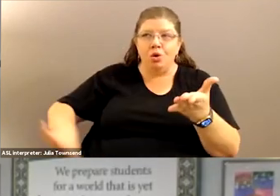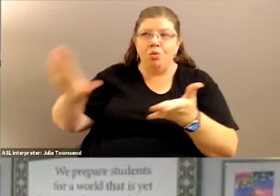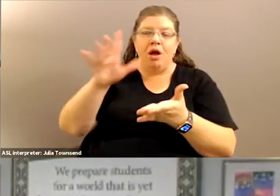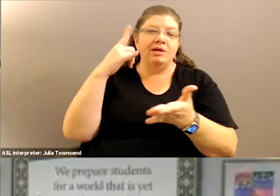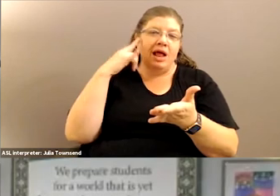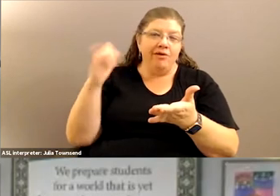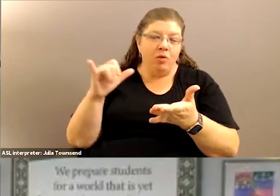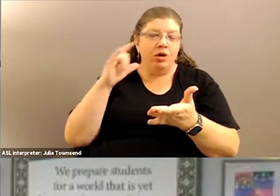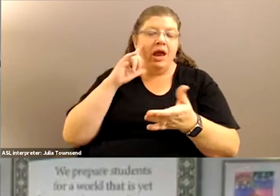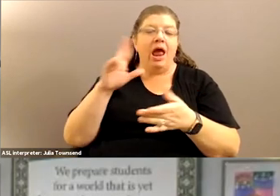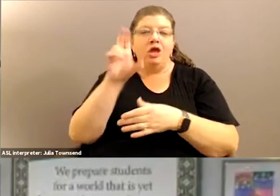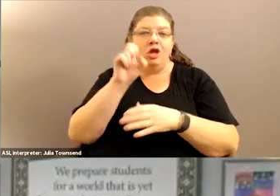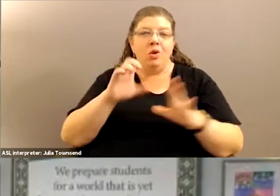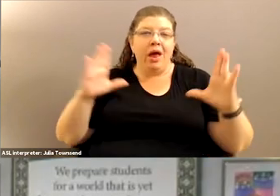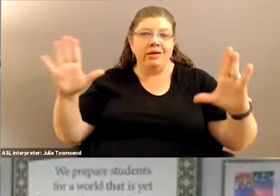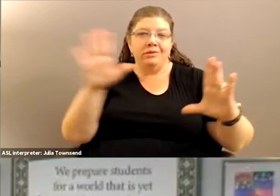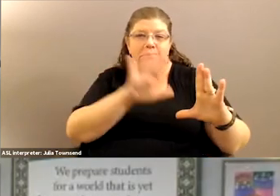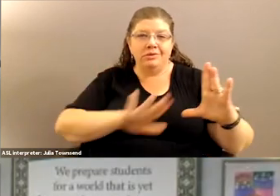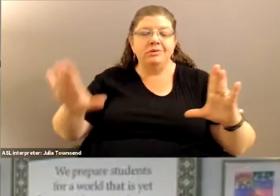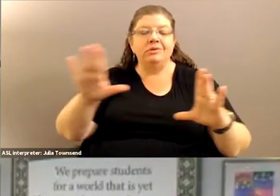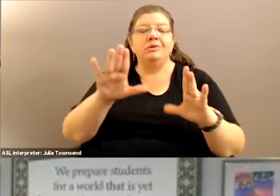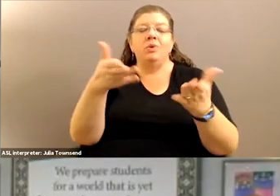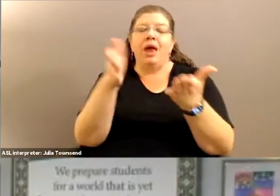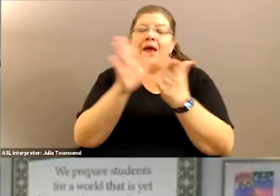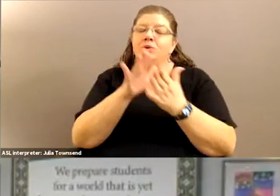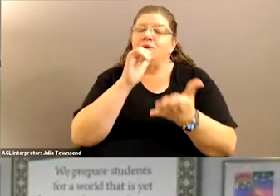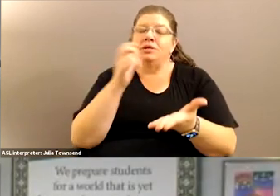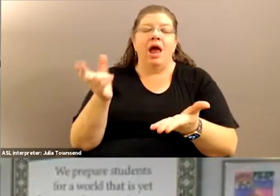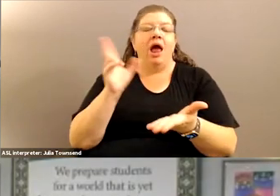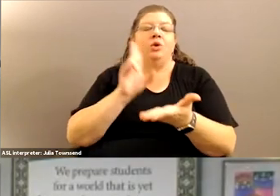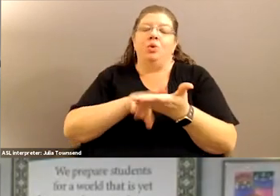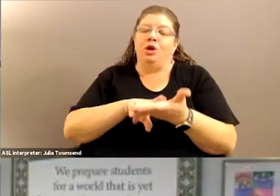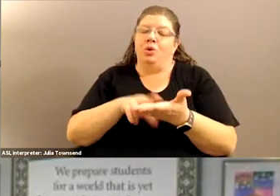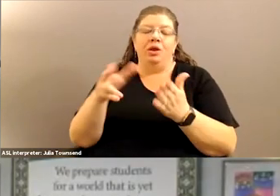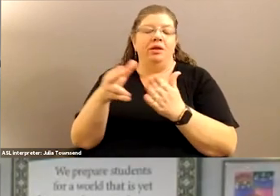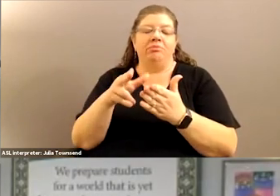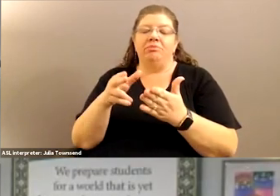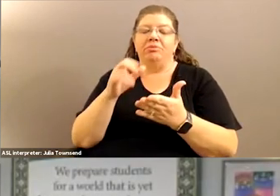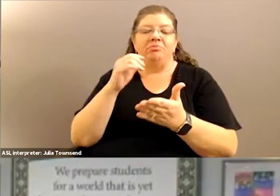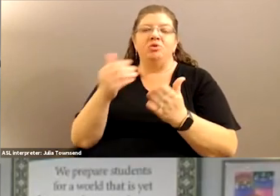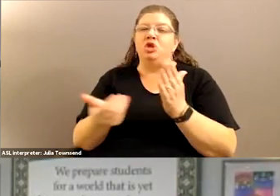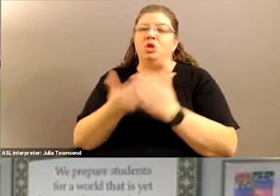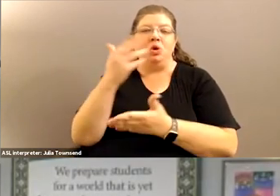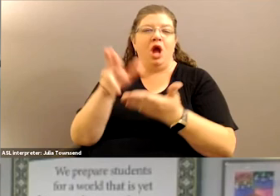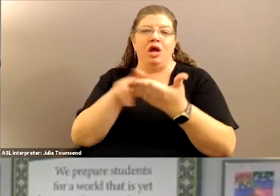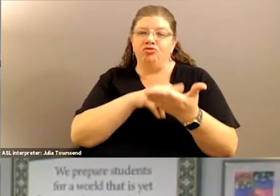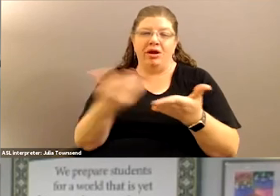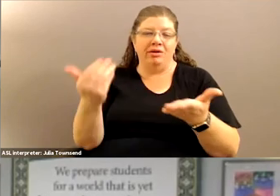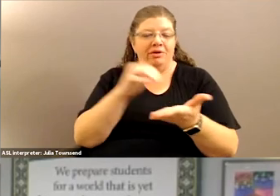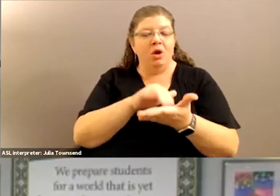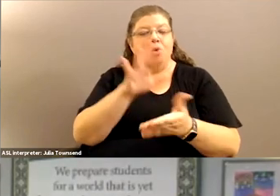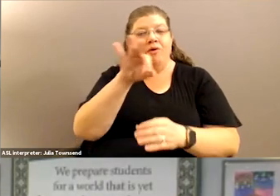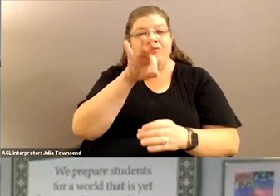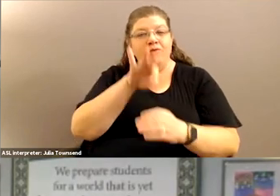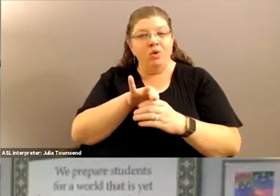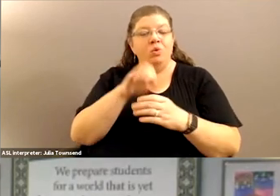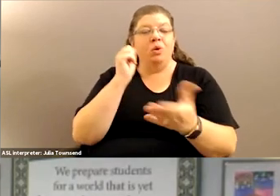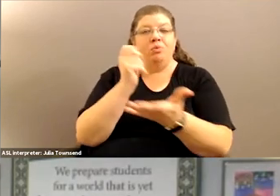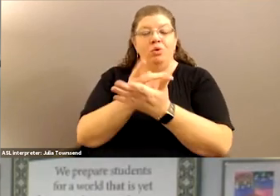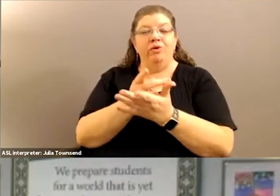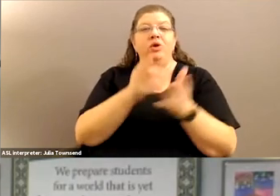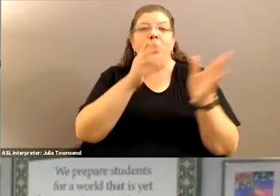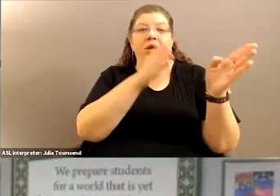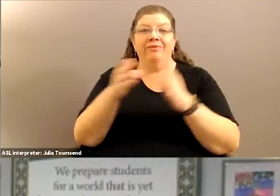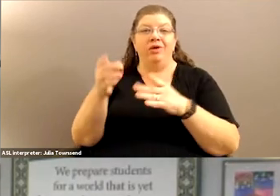nation to ask you to not renew the contract with each of your votes in approval of this contract you individually agree that